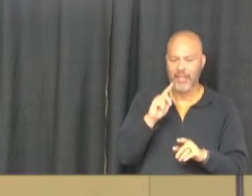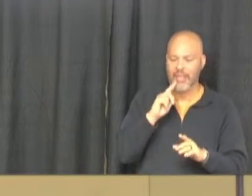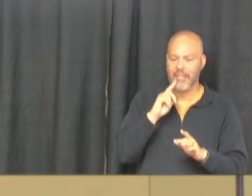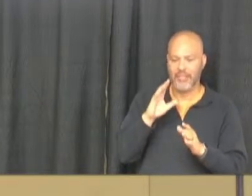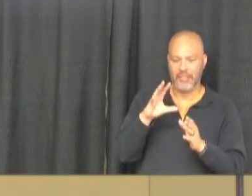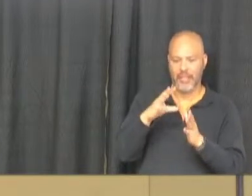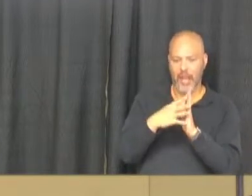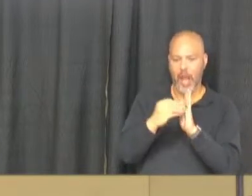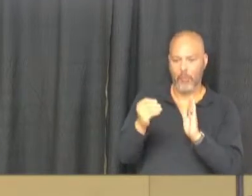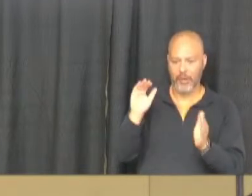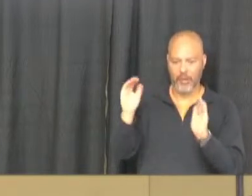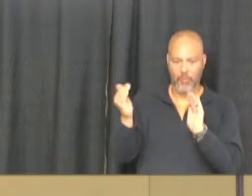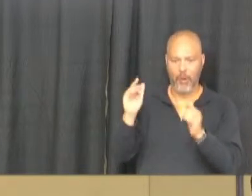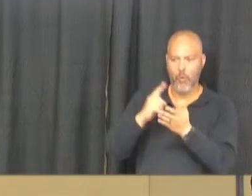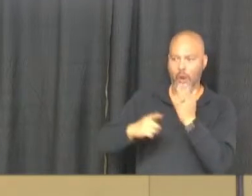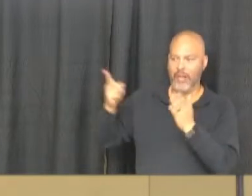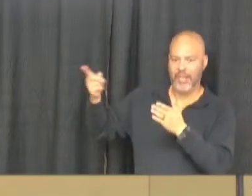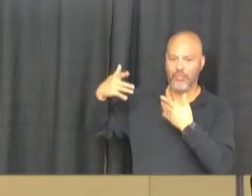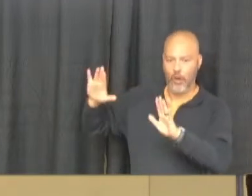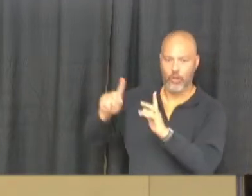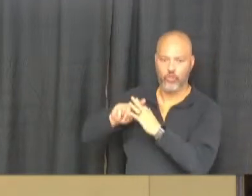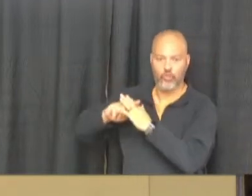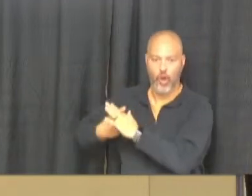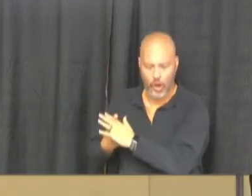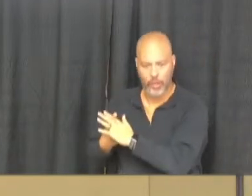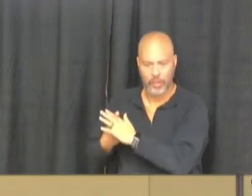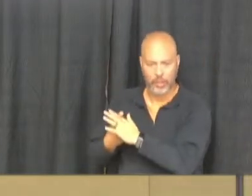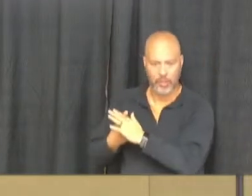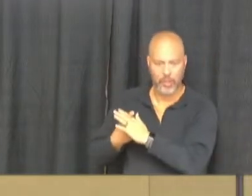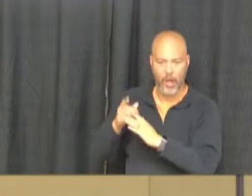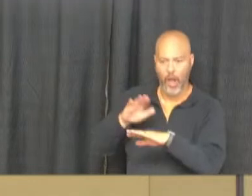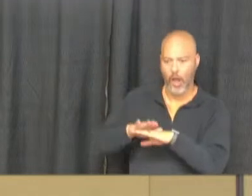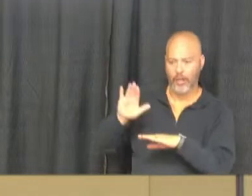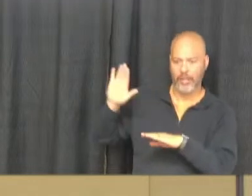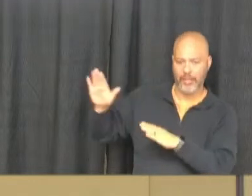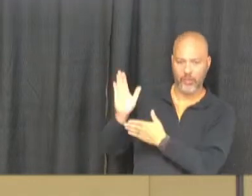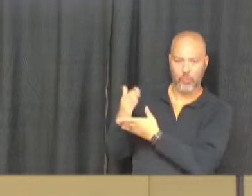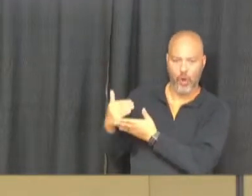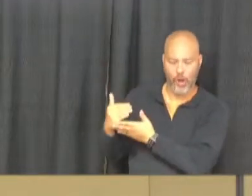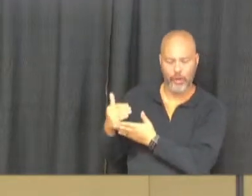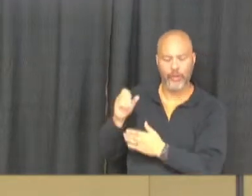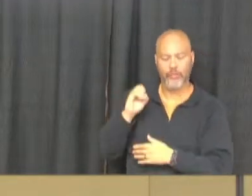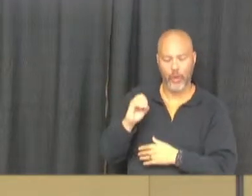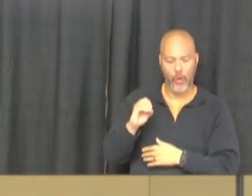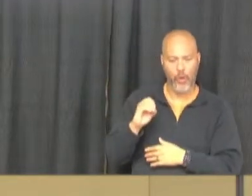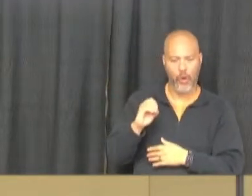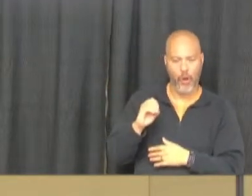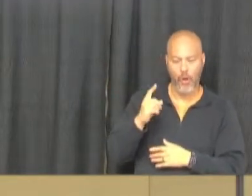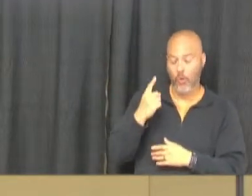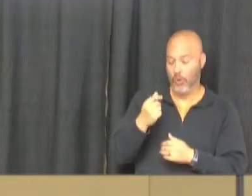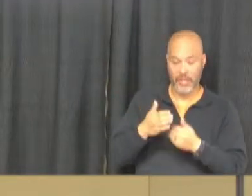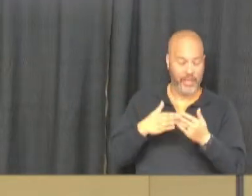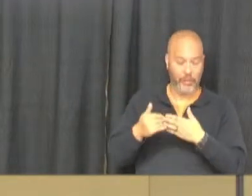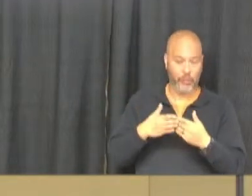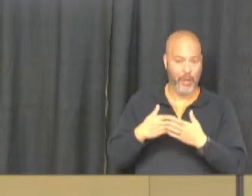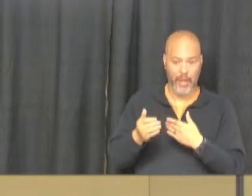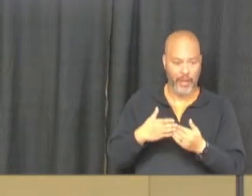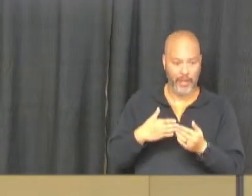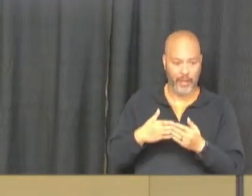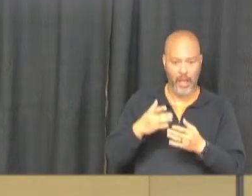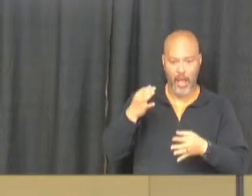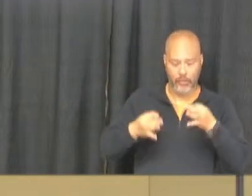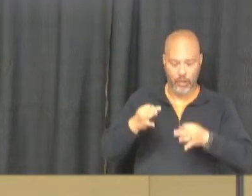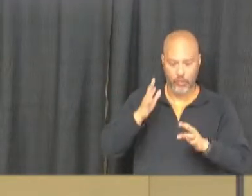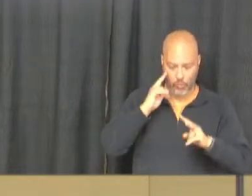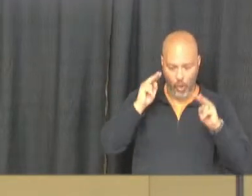mirrors something that he has already pursued on his side. So one way or the other, a judge